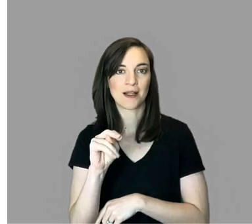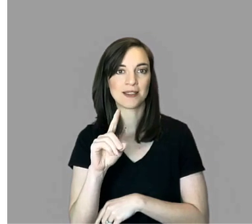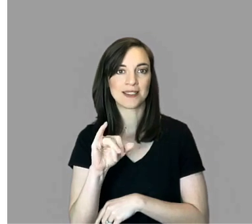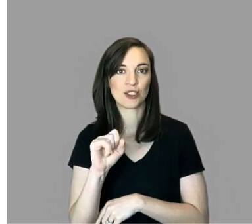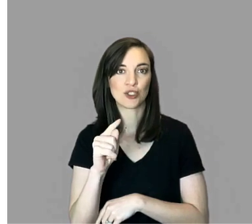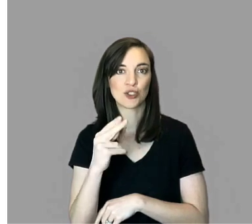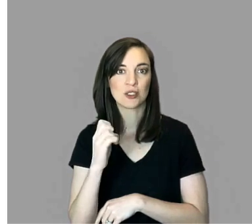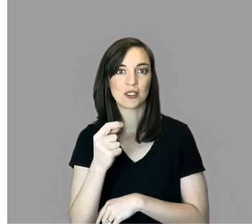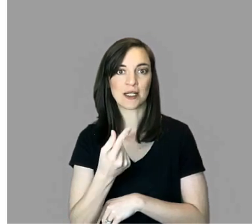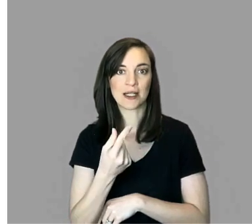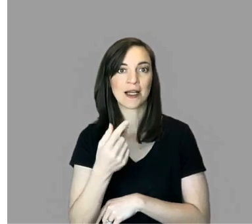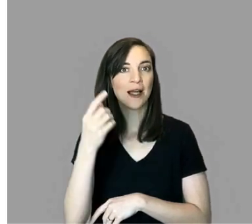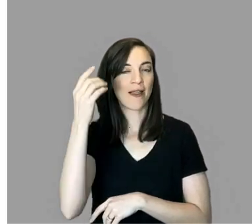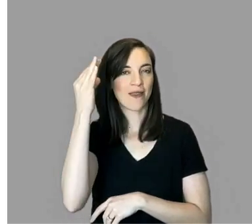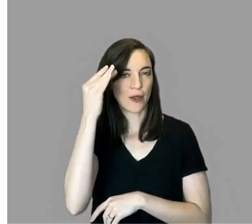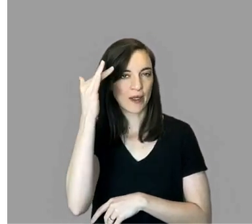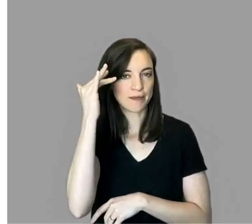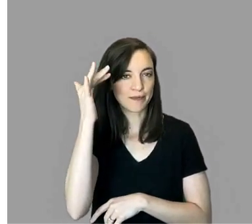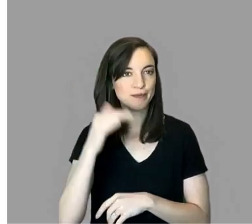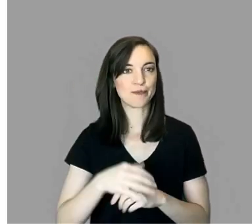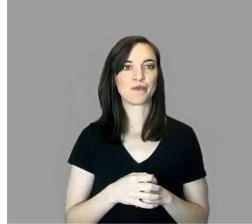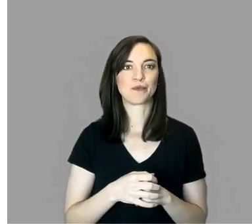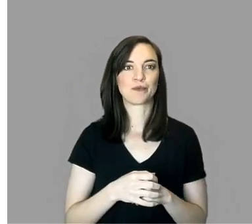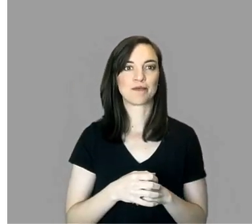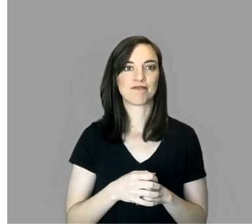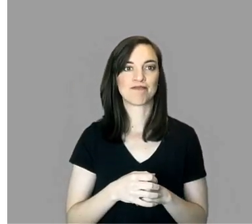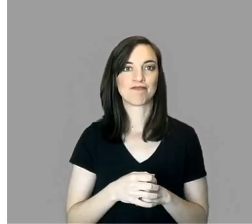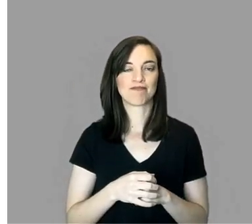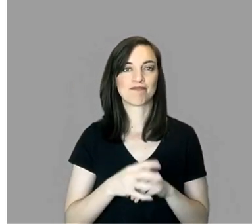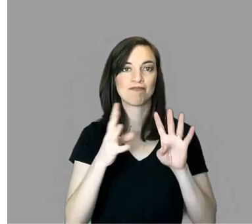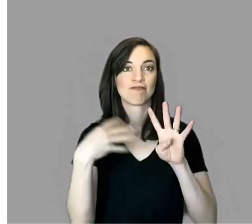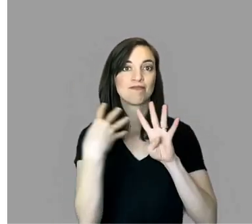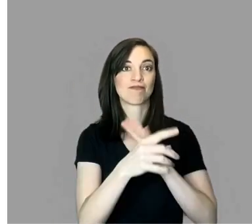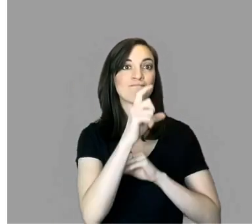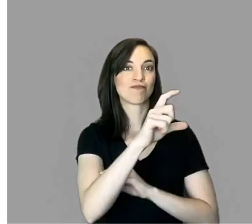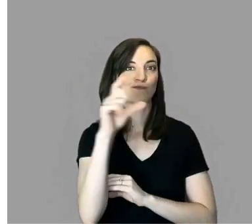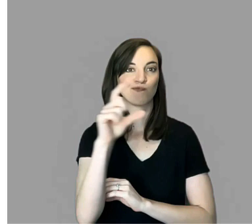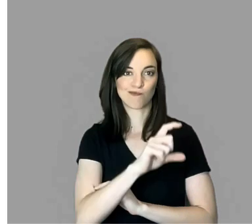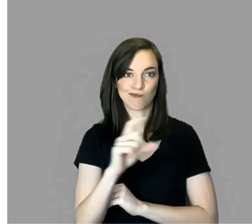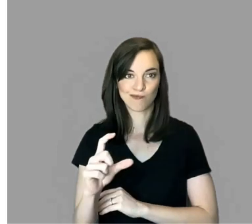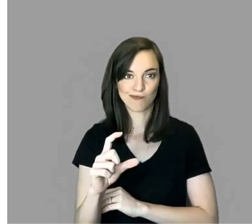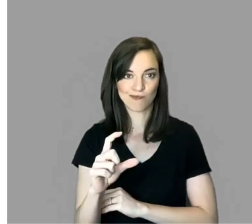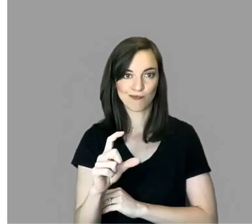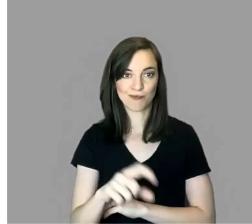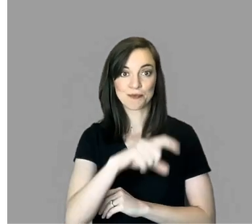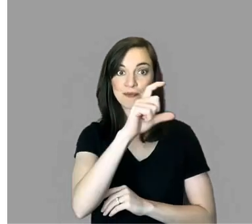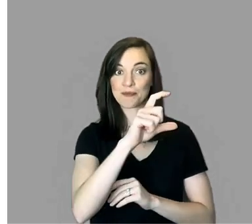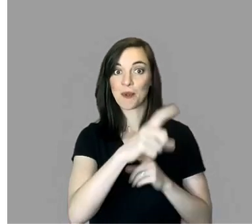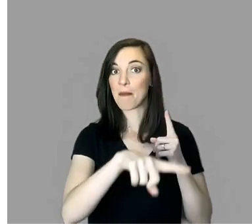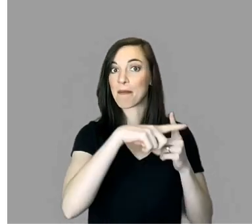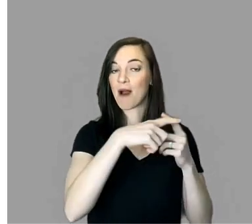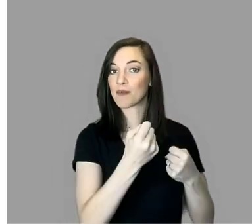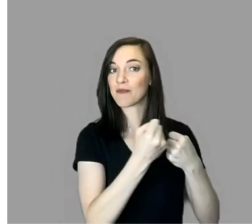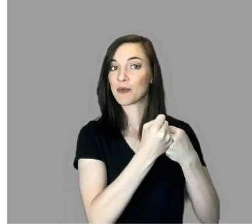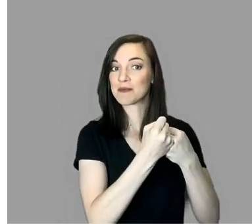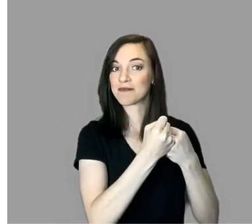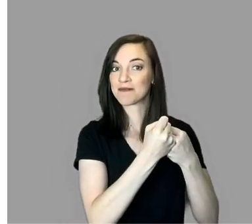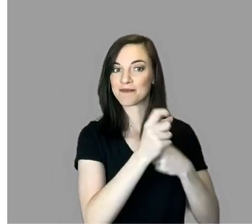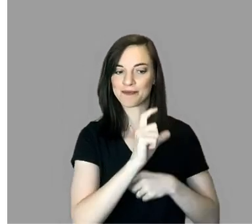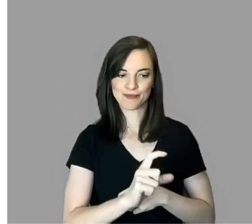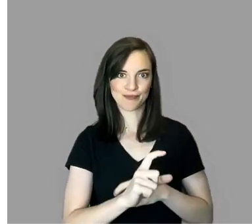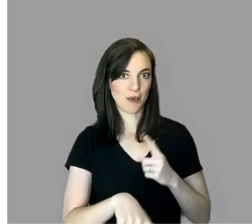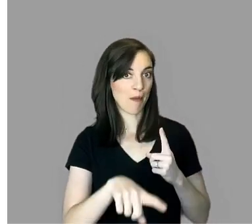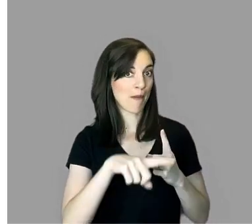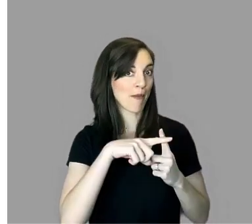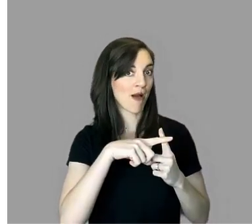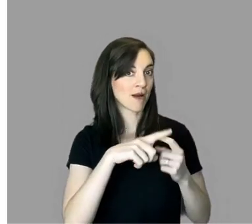There are 4 types of consequences or 4 quadrants to the operant conditioning theory: positive reinforcement,